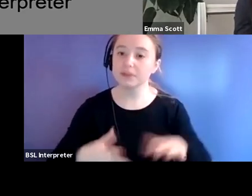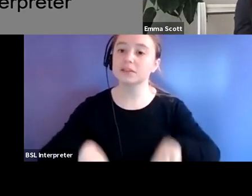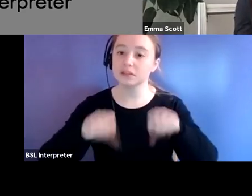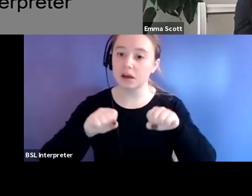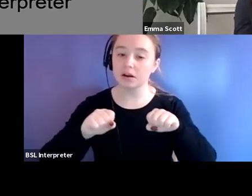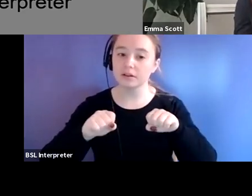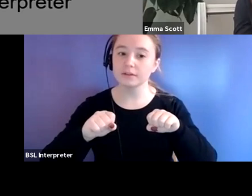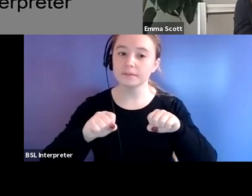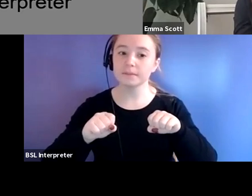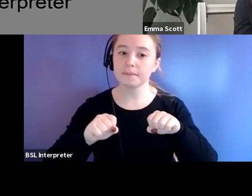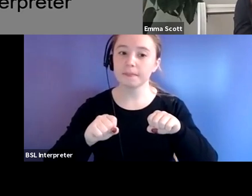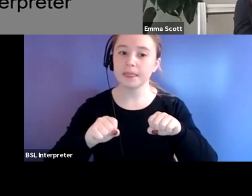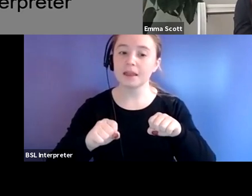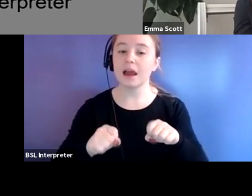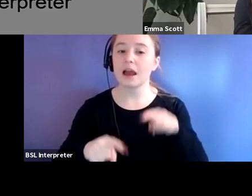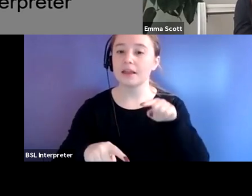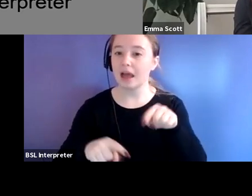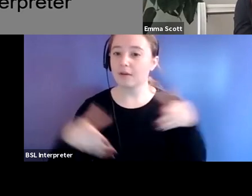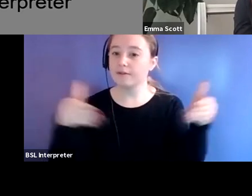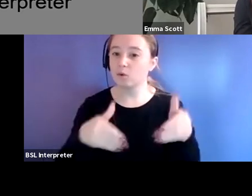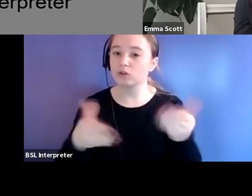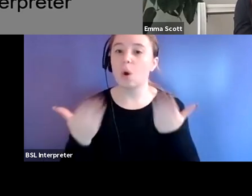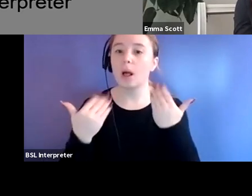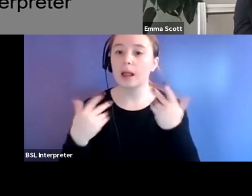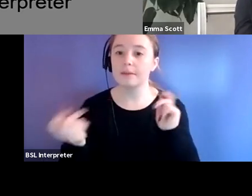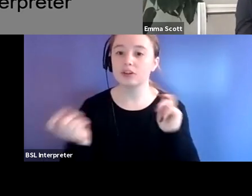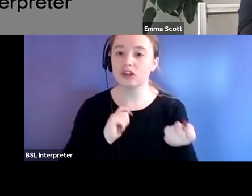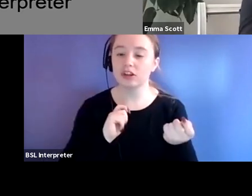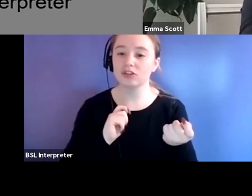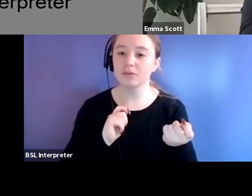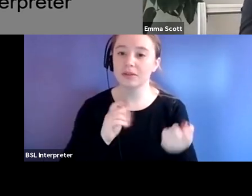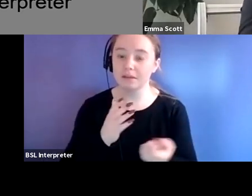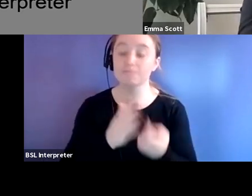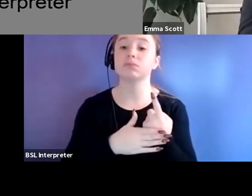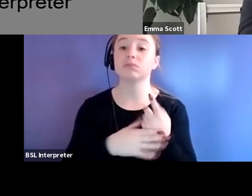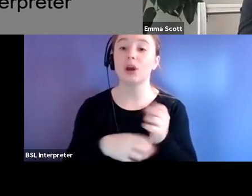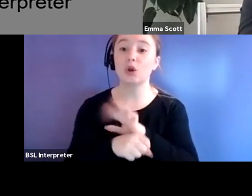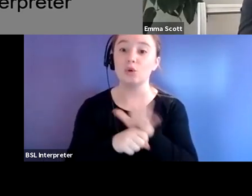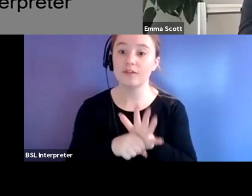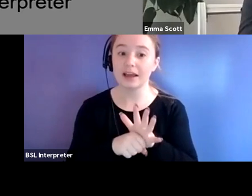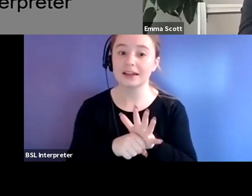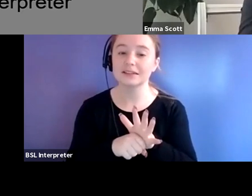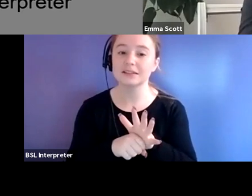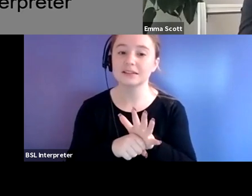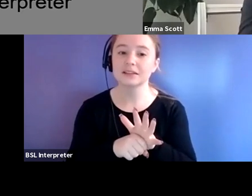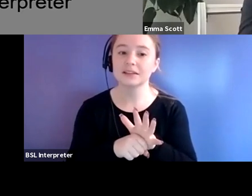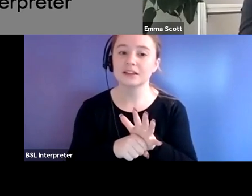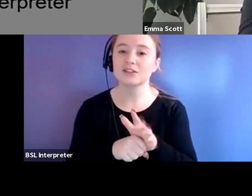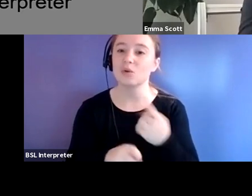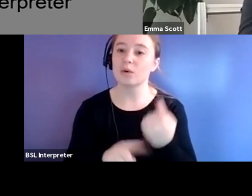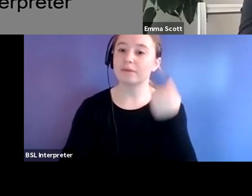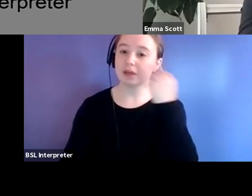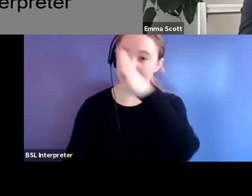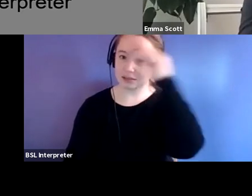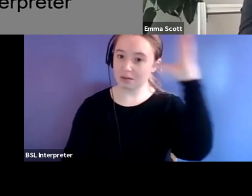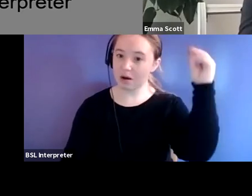do it, let's put it this way, in light of climate change anyway, and then COVID hit. So we've now launched that review in the summertime, and